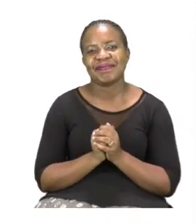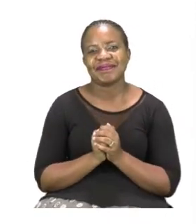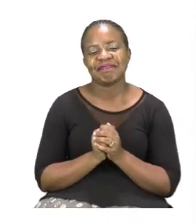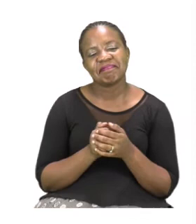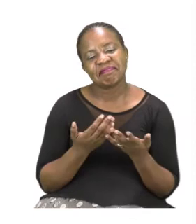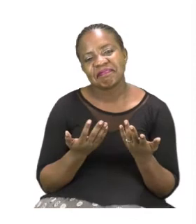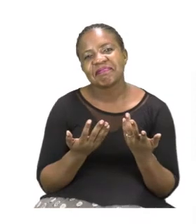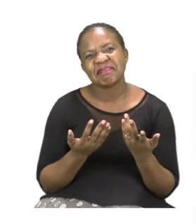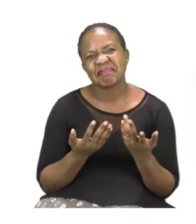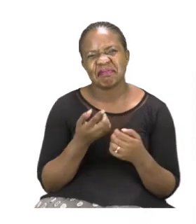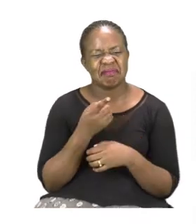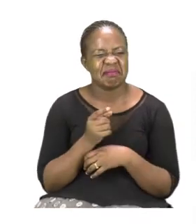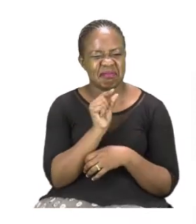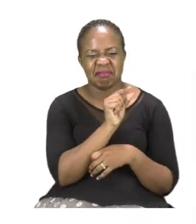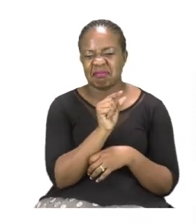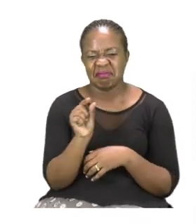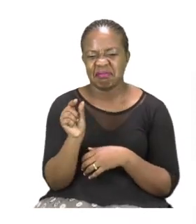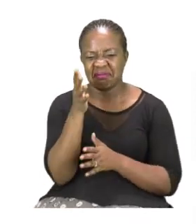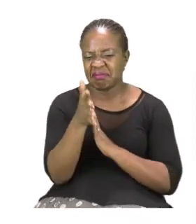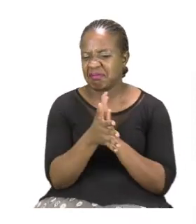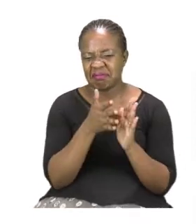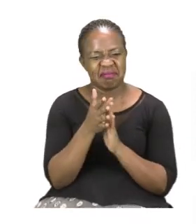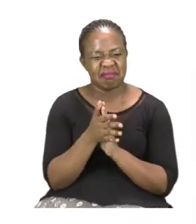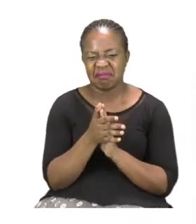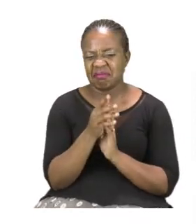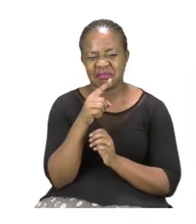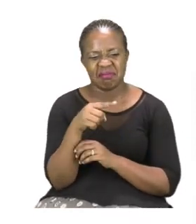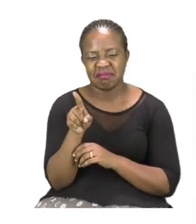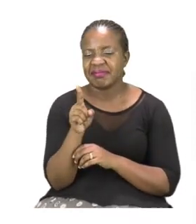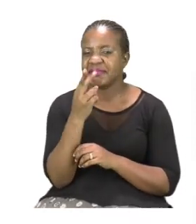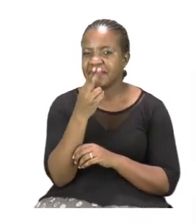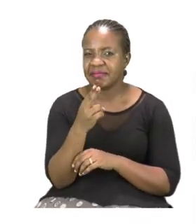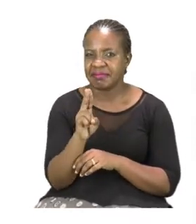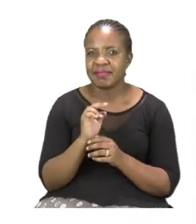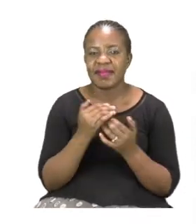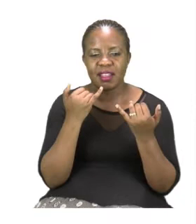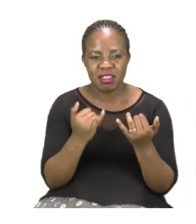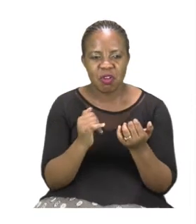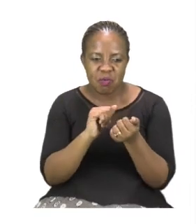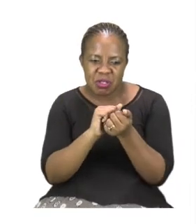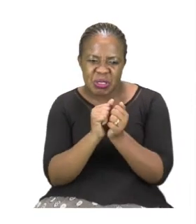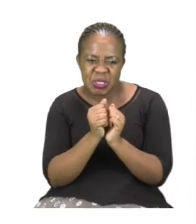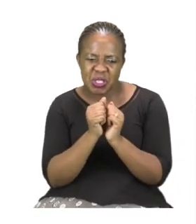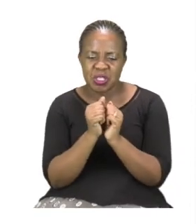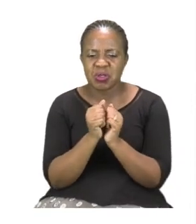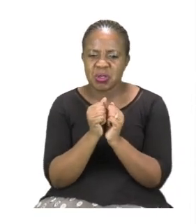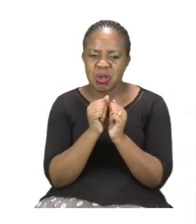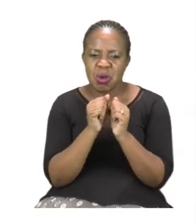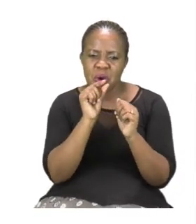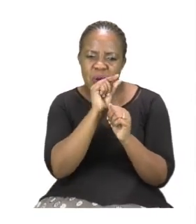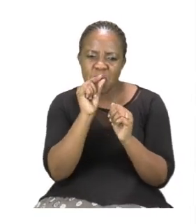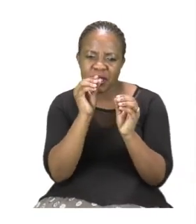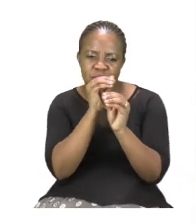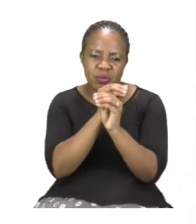That doesn't sound right, boys and girls. So we are going to have to rearrange it. Let's take a look at the board.